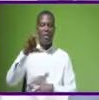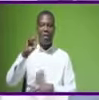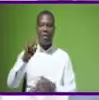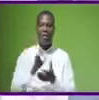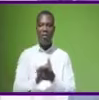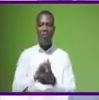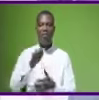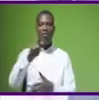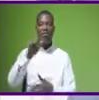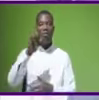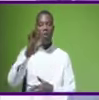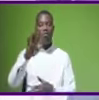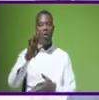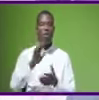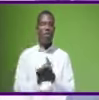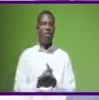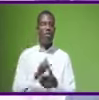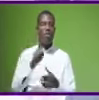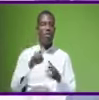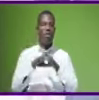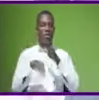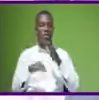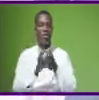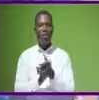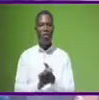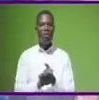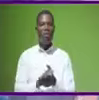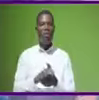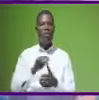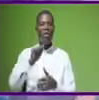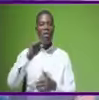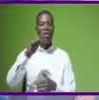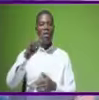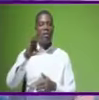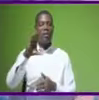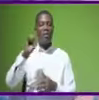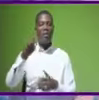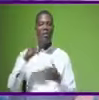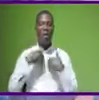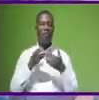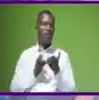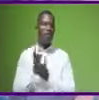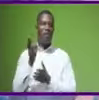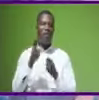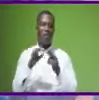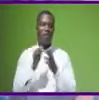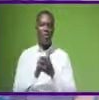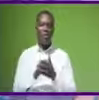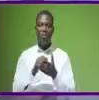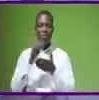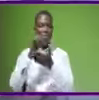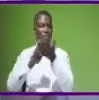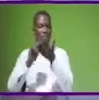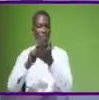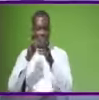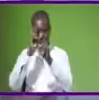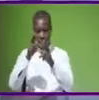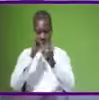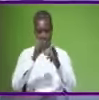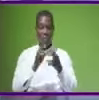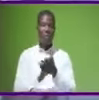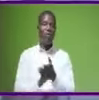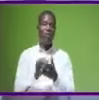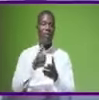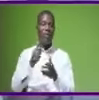sir in exercising that right under article 21 no, you have the right to respect the right of others under